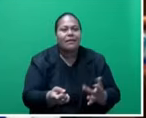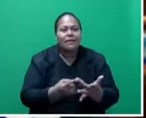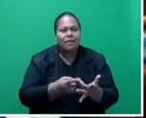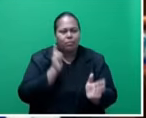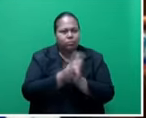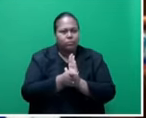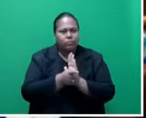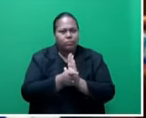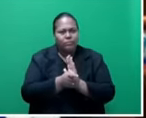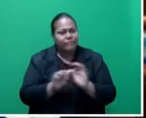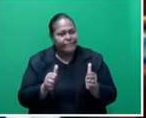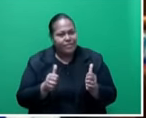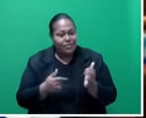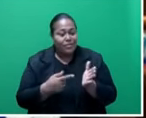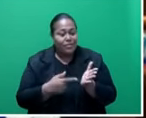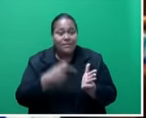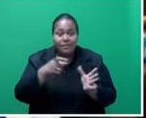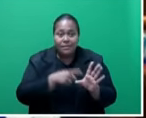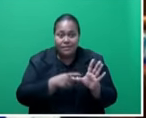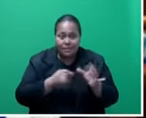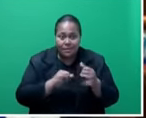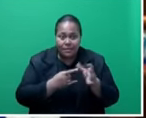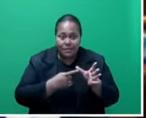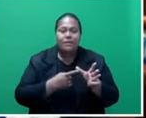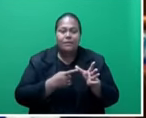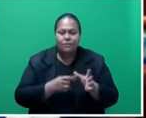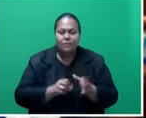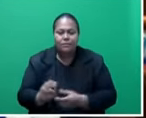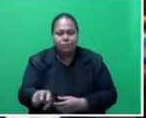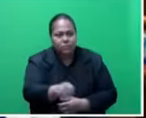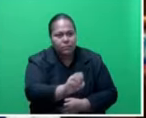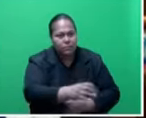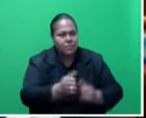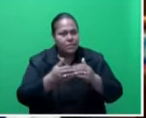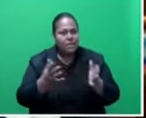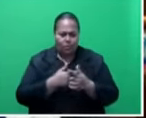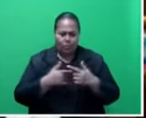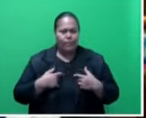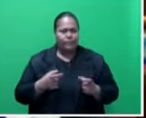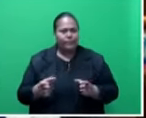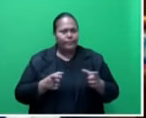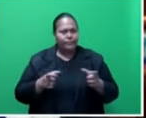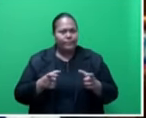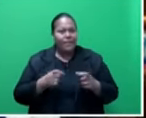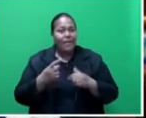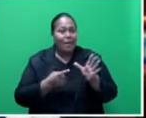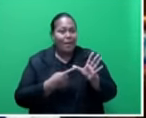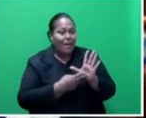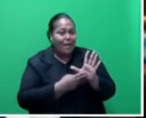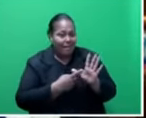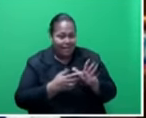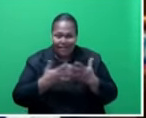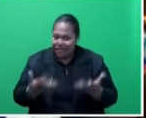TC Yasa. We are following similar approach for TC Ana at the national level, and detailed assessments are ongoing